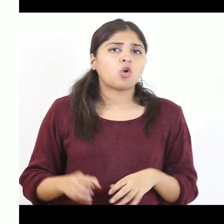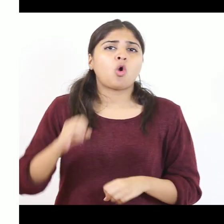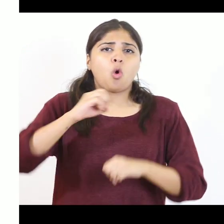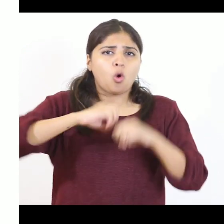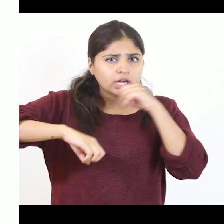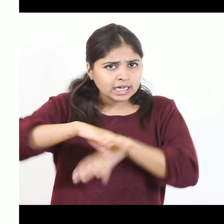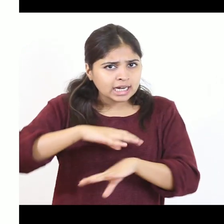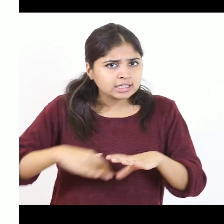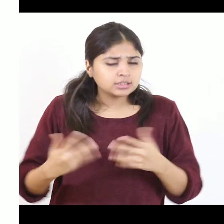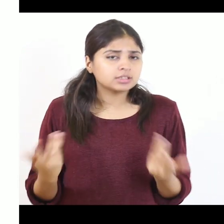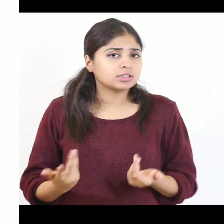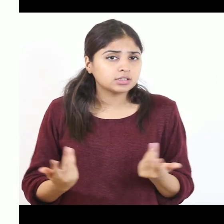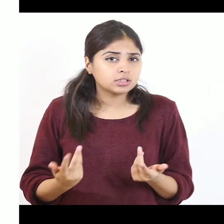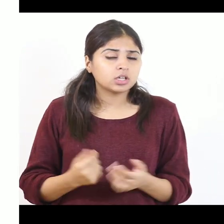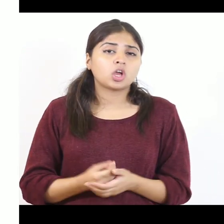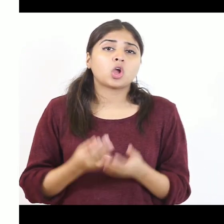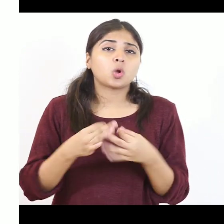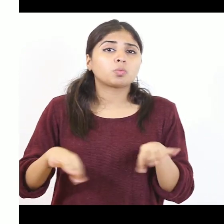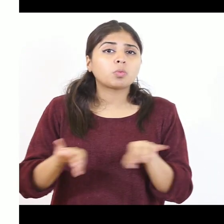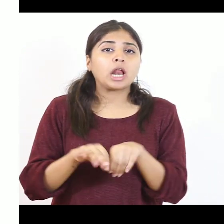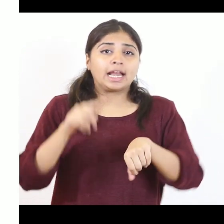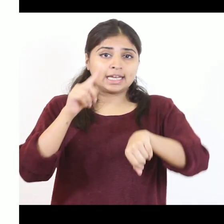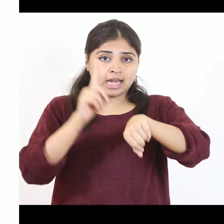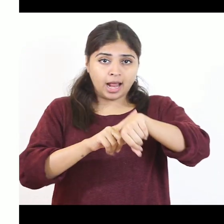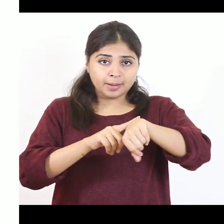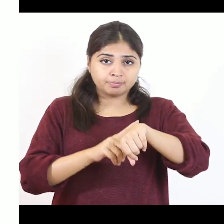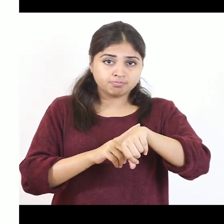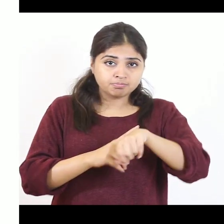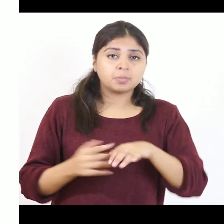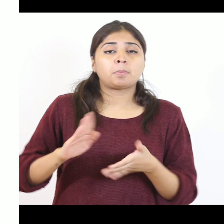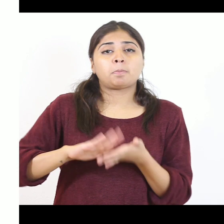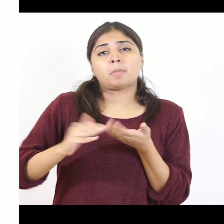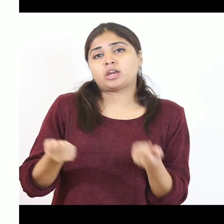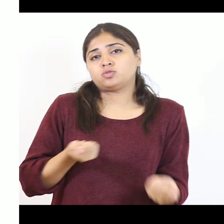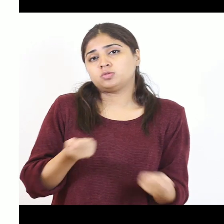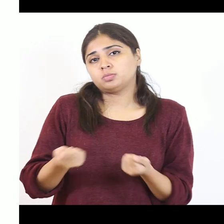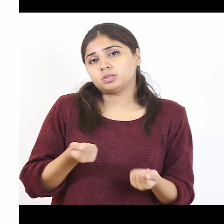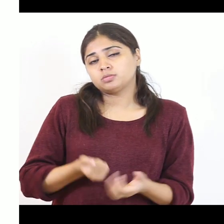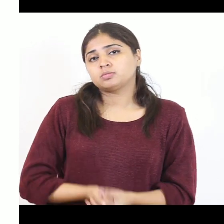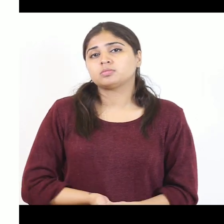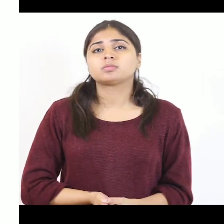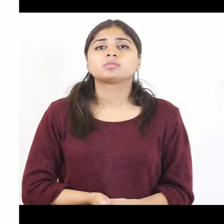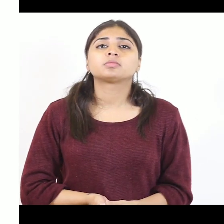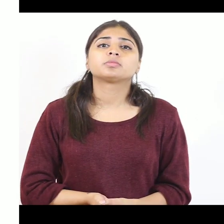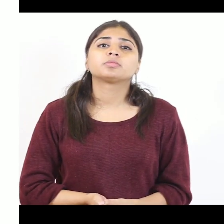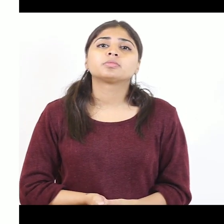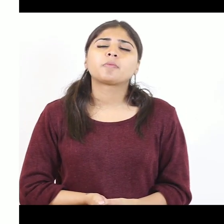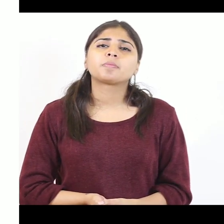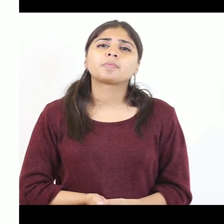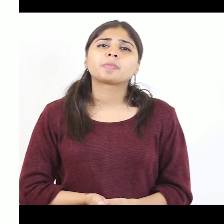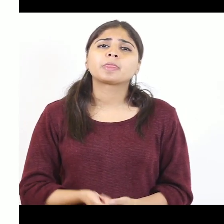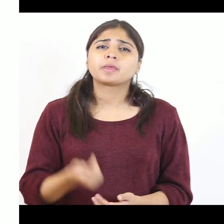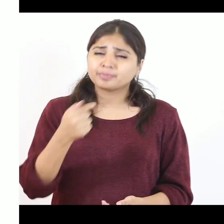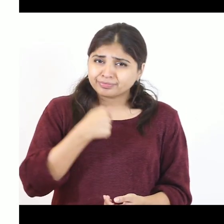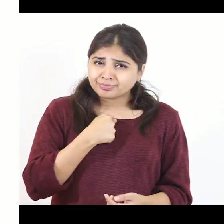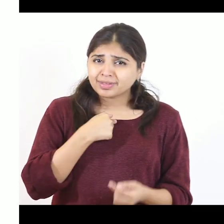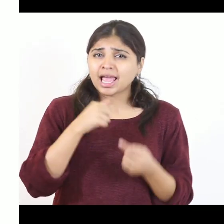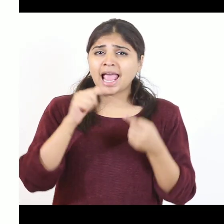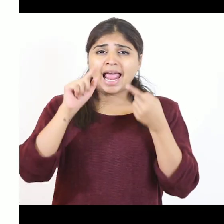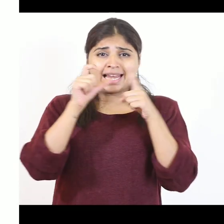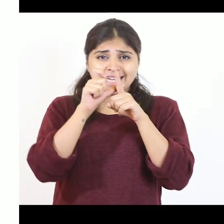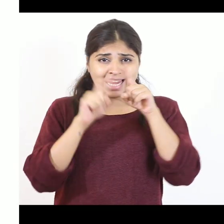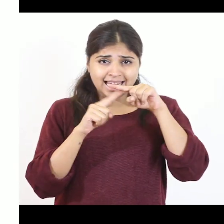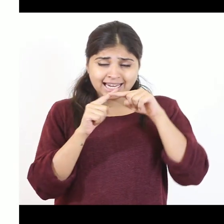the need for planning and organizing, understand the importance of time management.